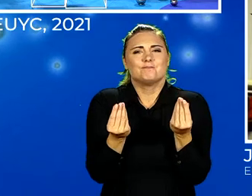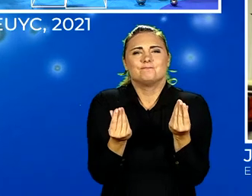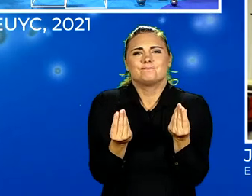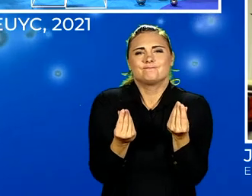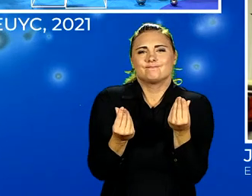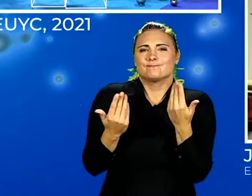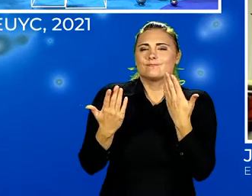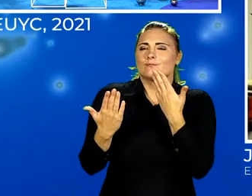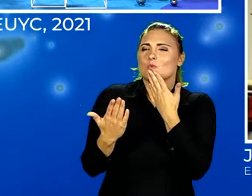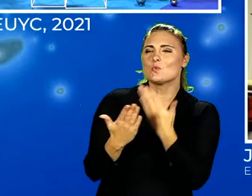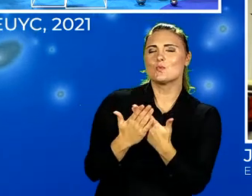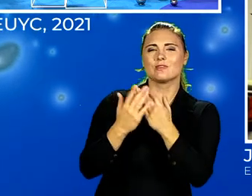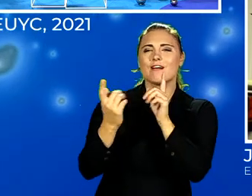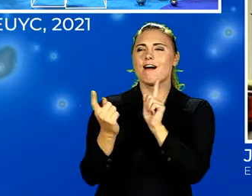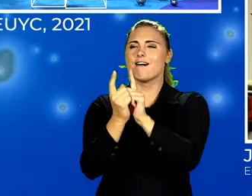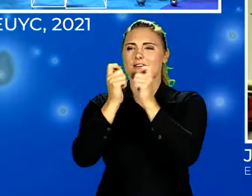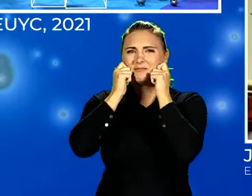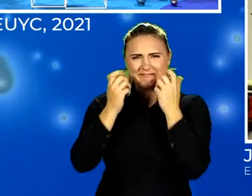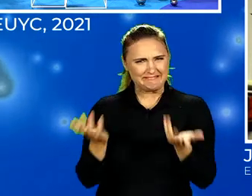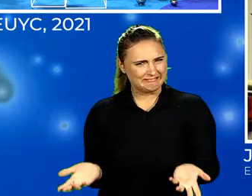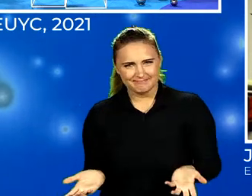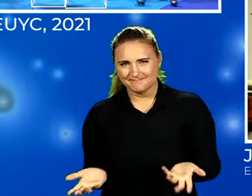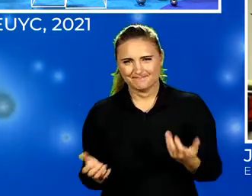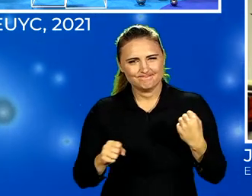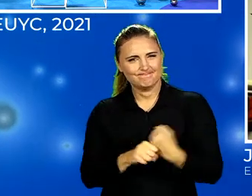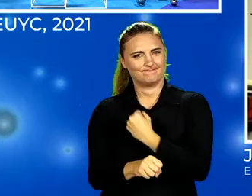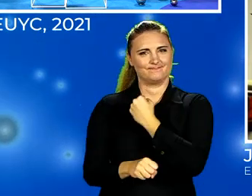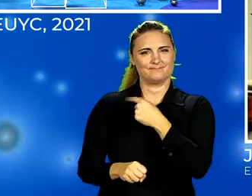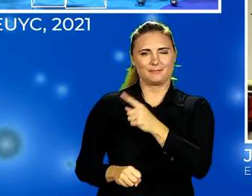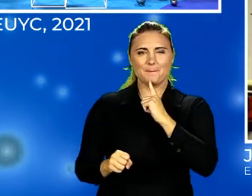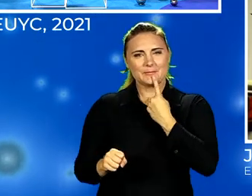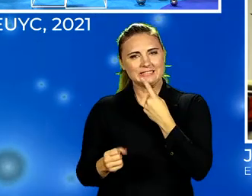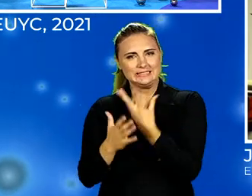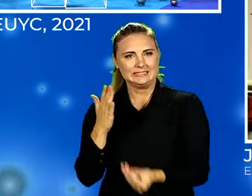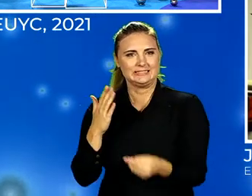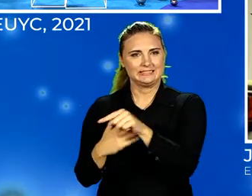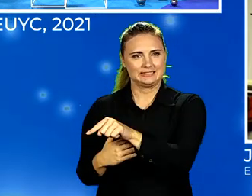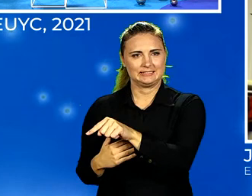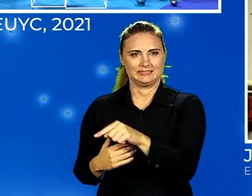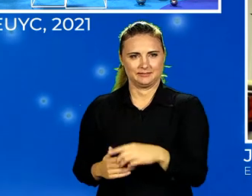is because, for example, in some of our main